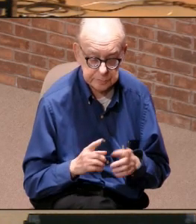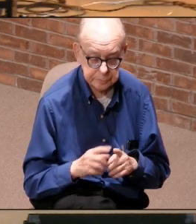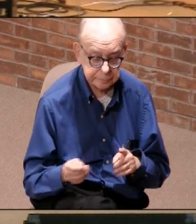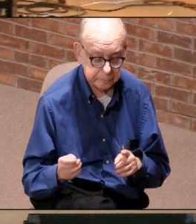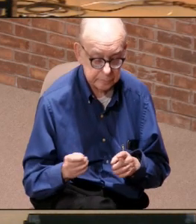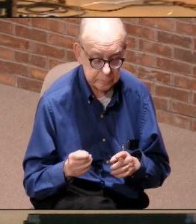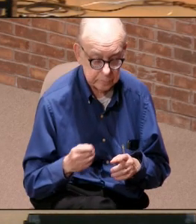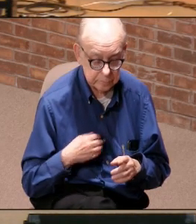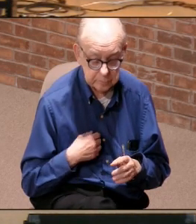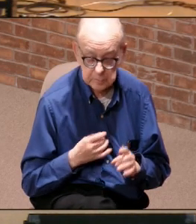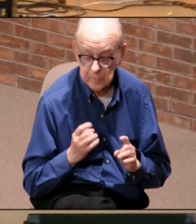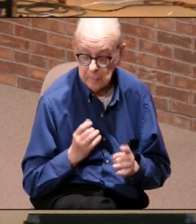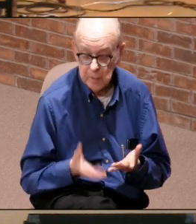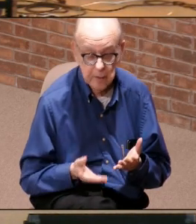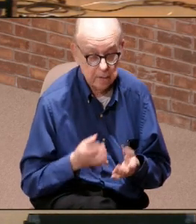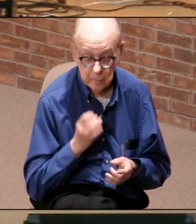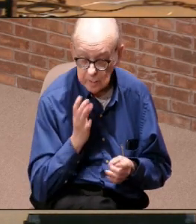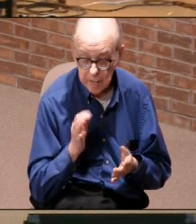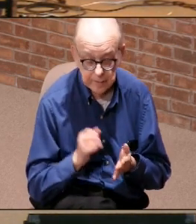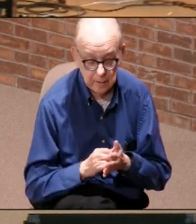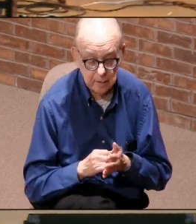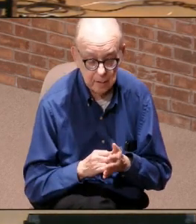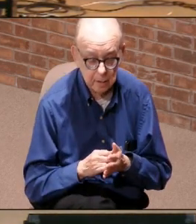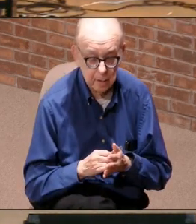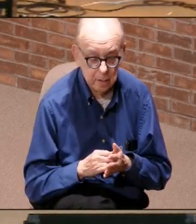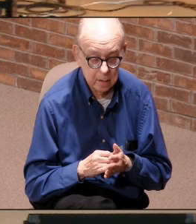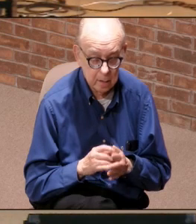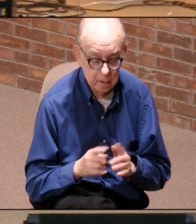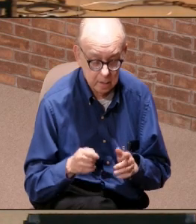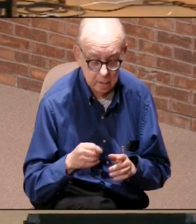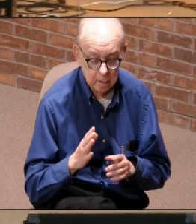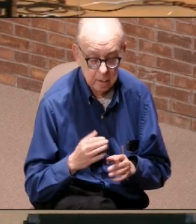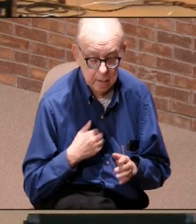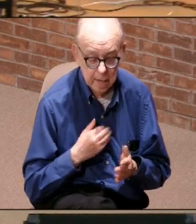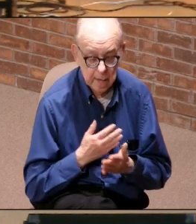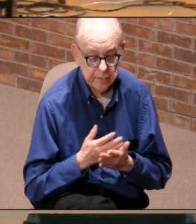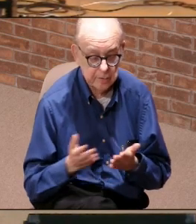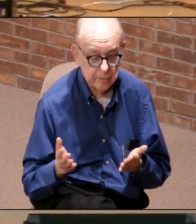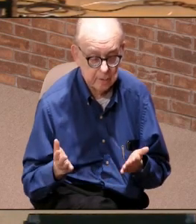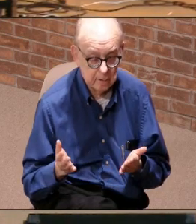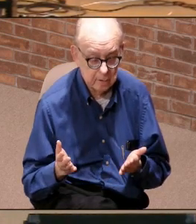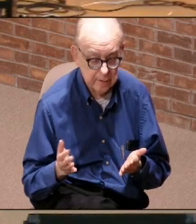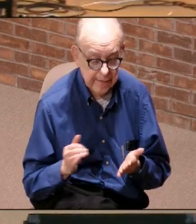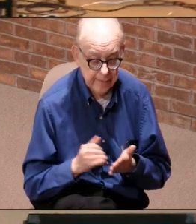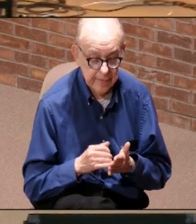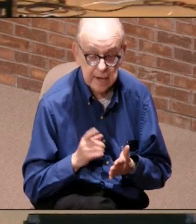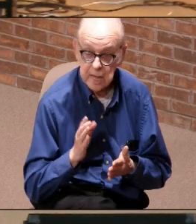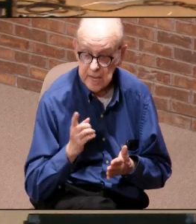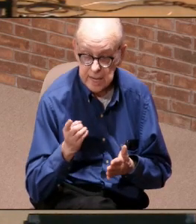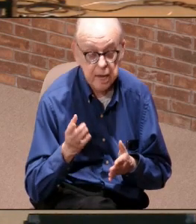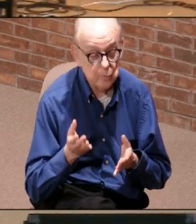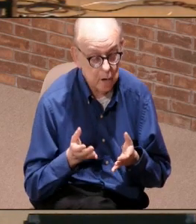And I may not like it. But evidently, God's got something that he wants.